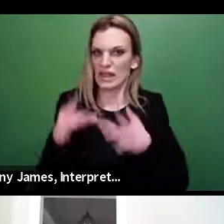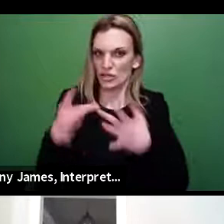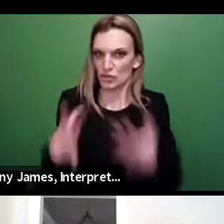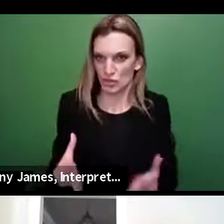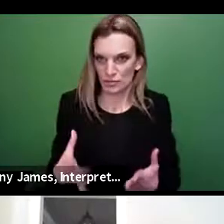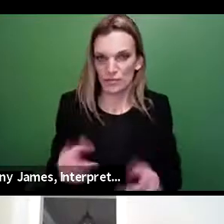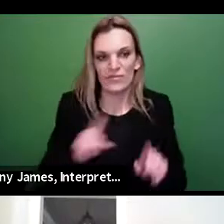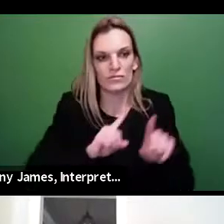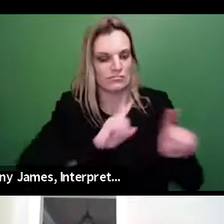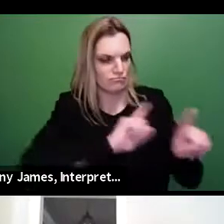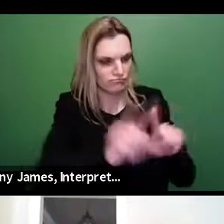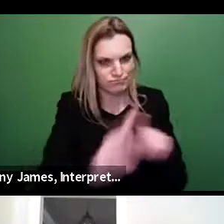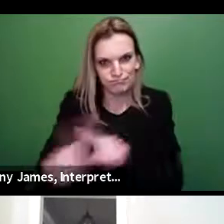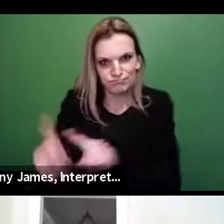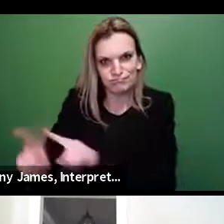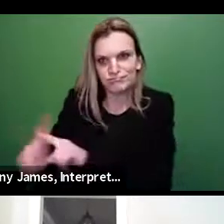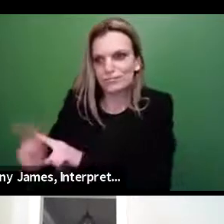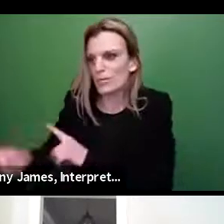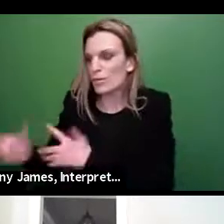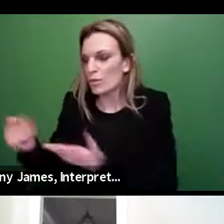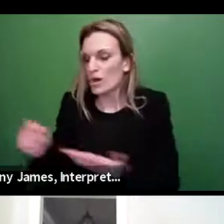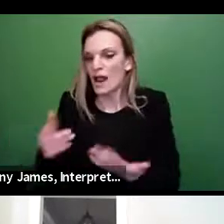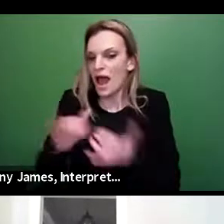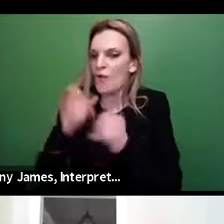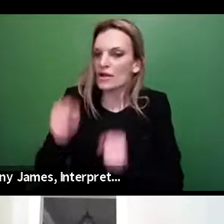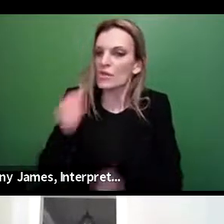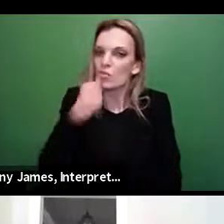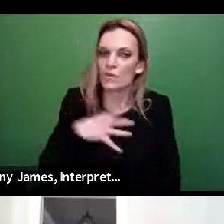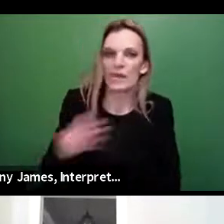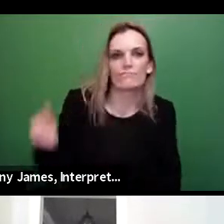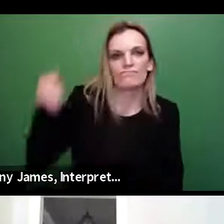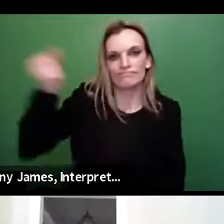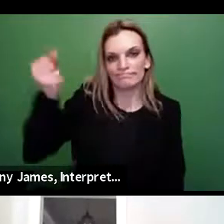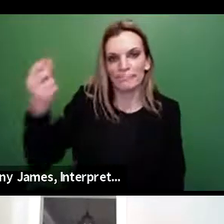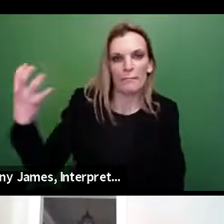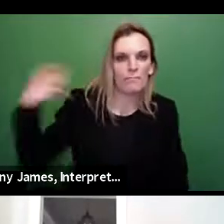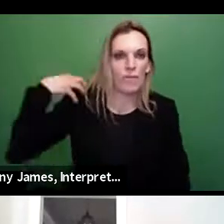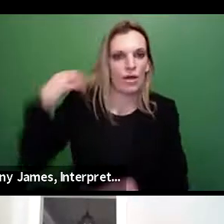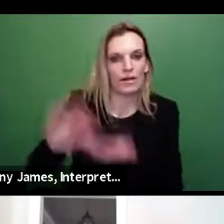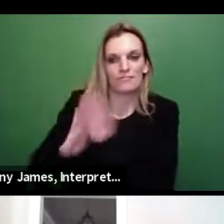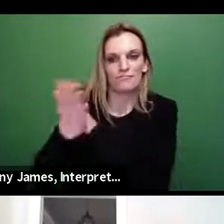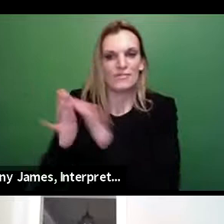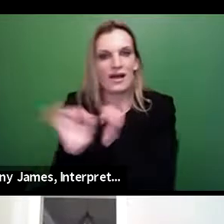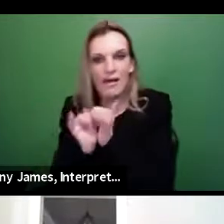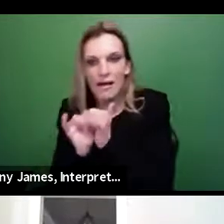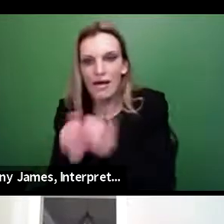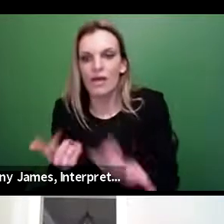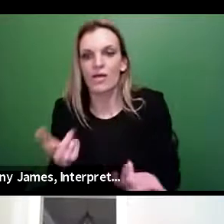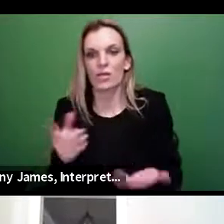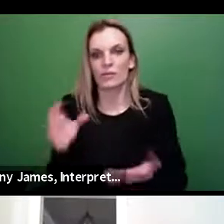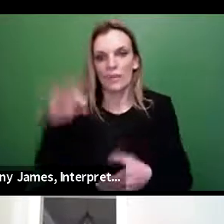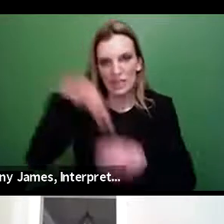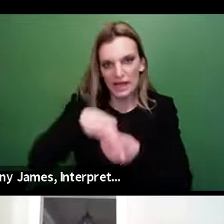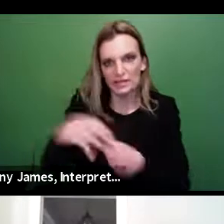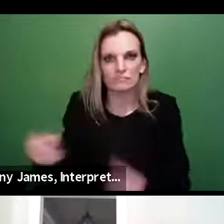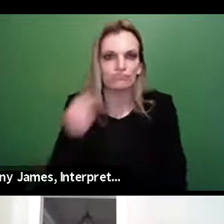sectors. So how do we get more women CEOs, women in the C-suites, women in elected office,